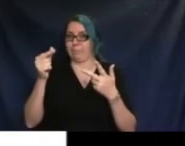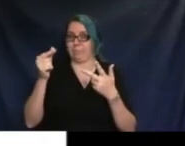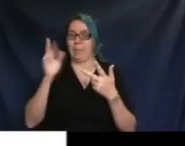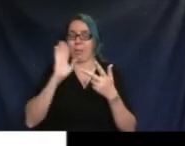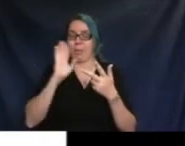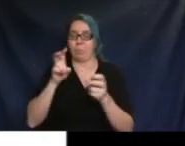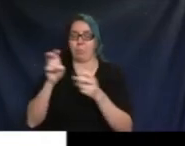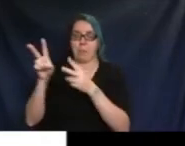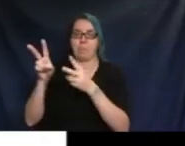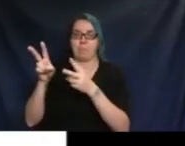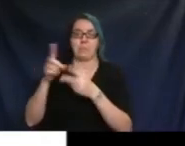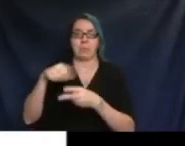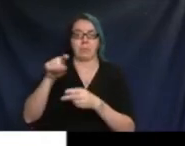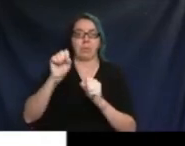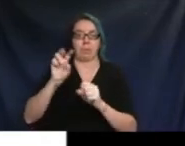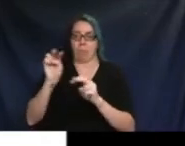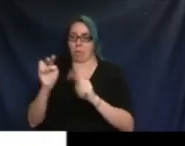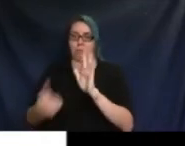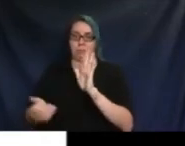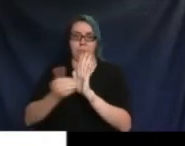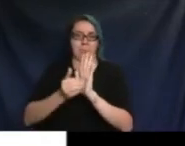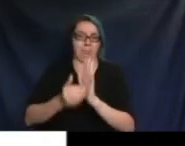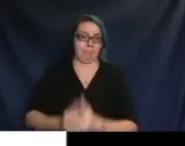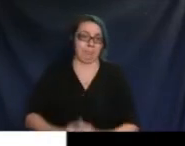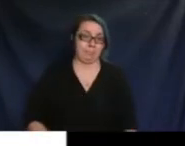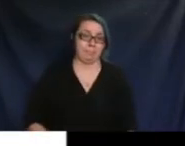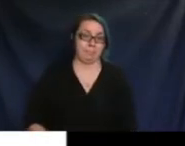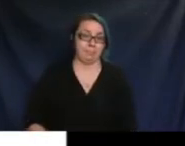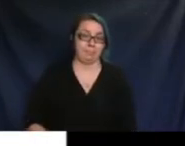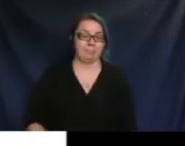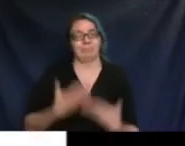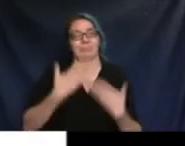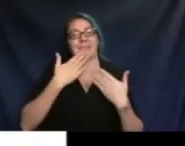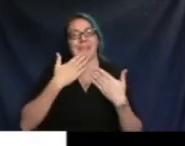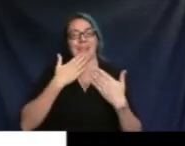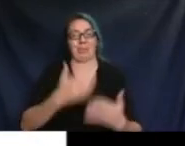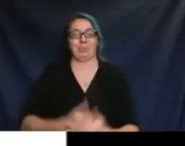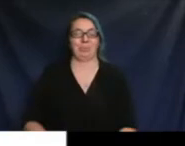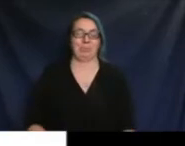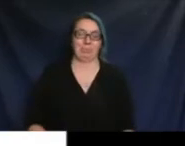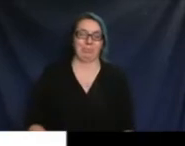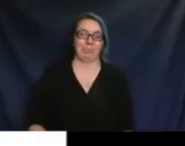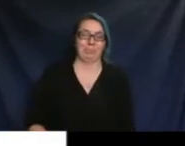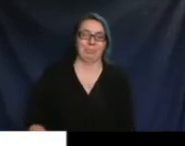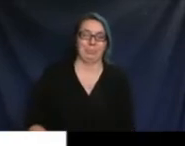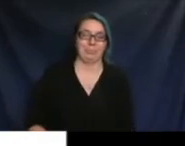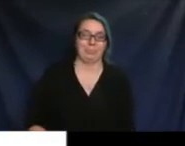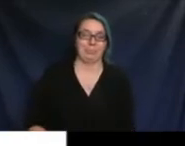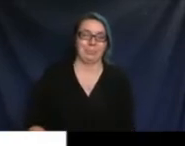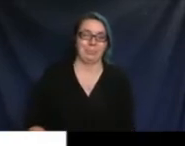for you to refer back to later. Thanks, everyone. Thanks. Thank you.